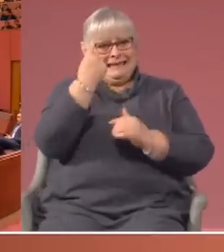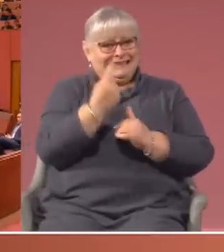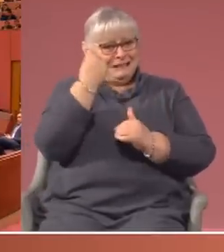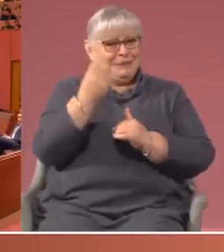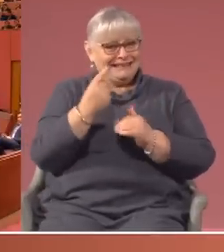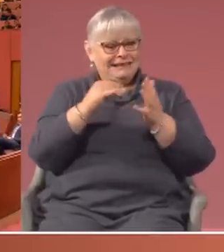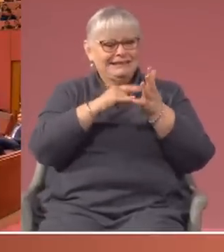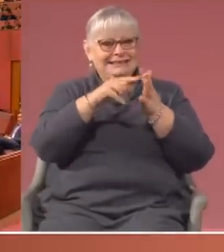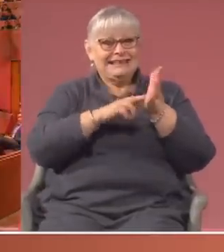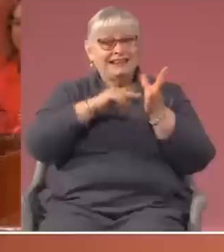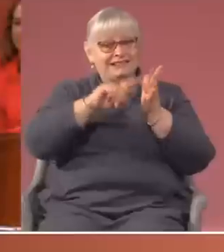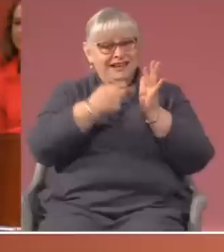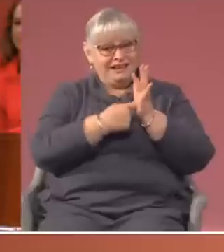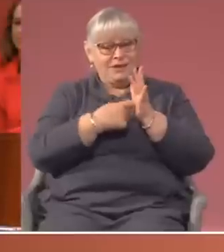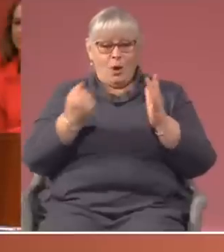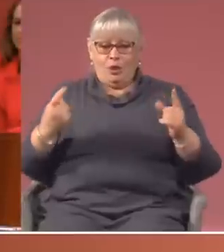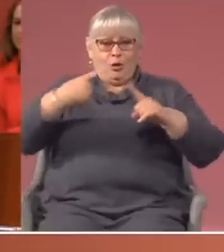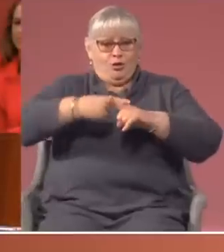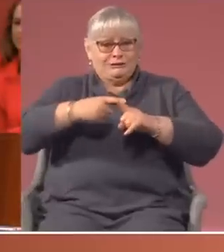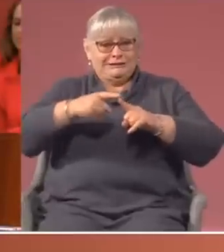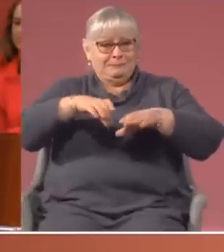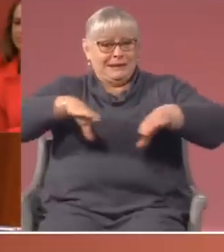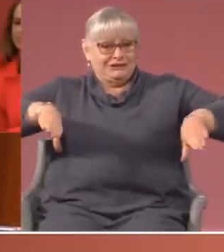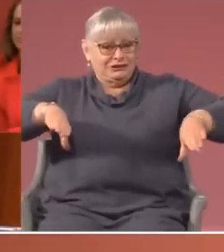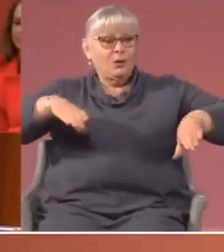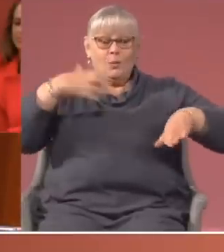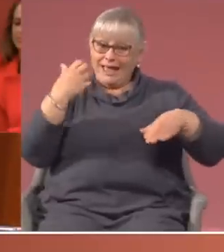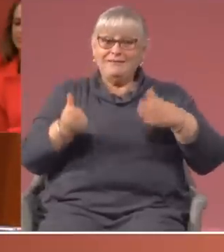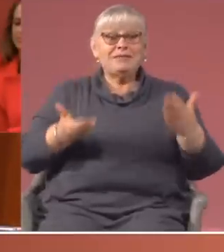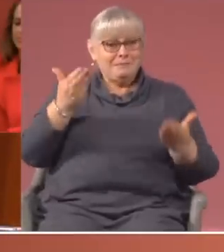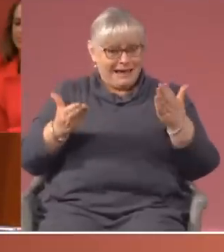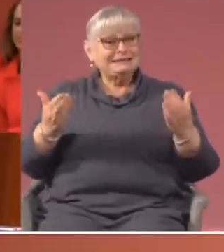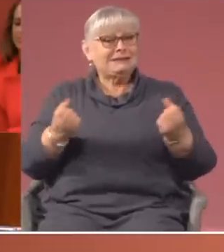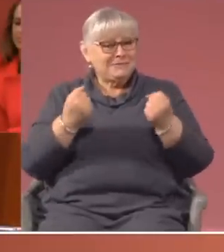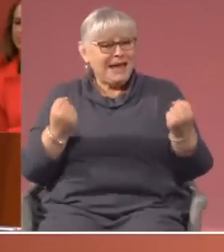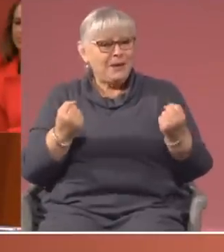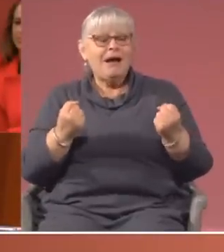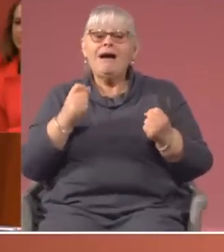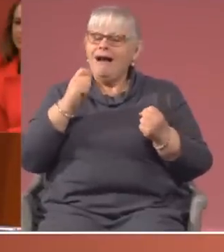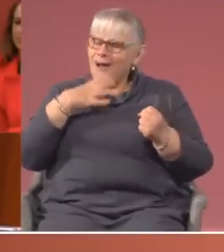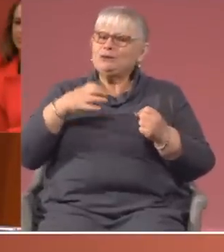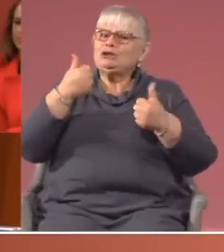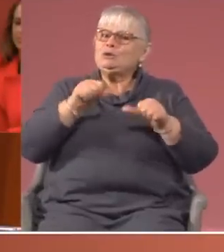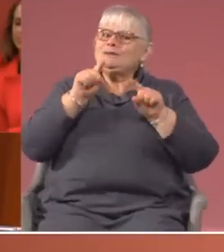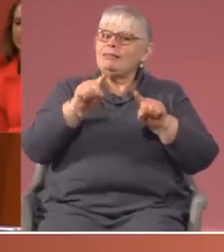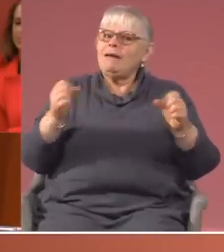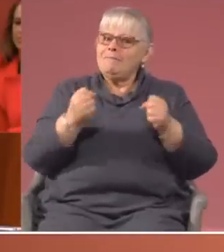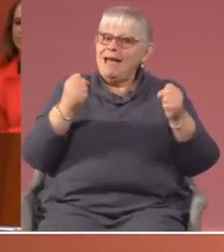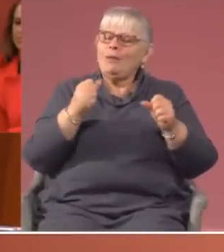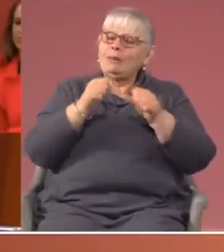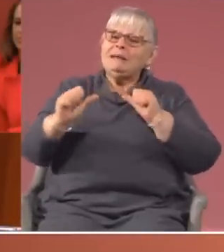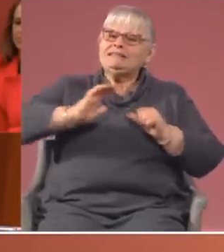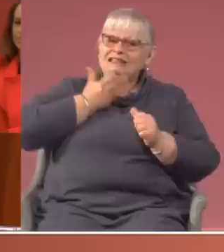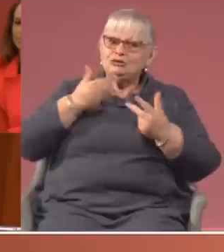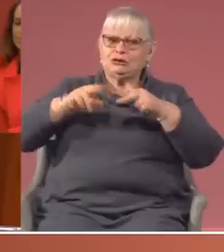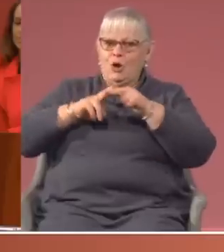we've had someone on the crossbench with the balance of power. I intend to use that power in the best interests of the people